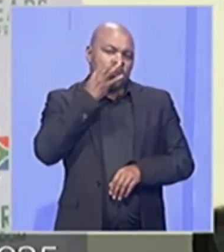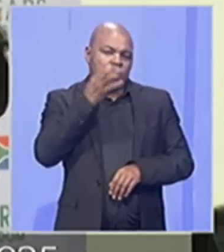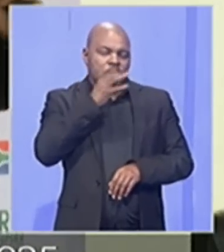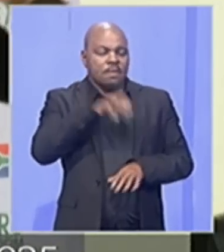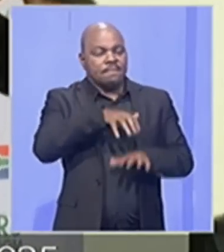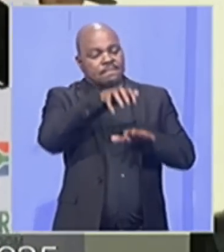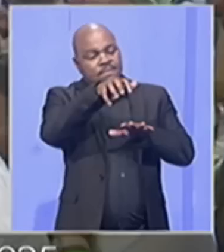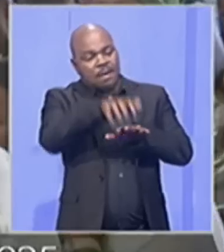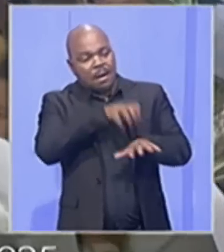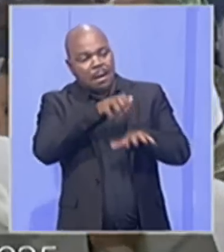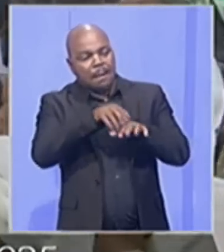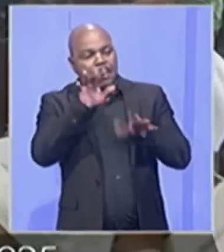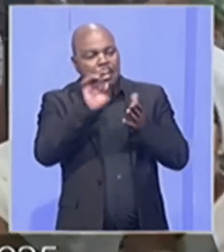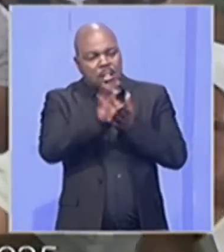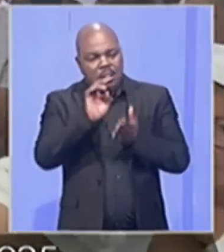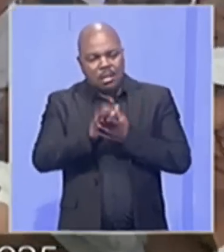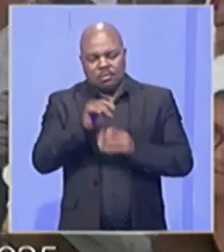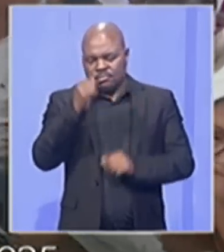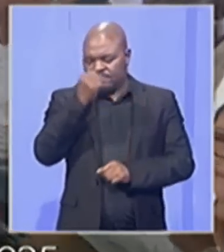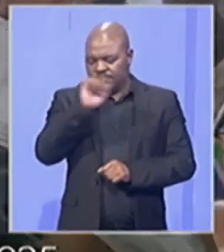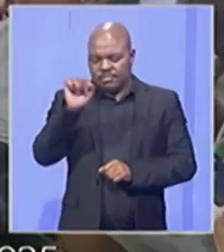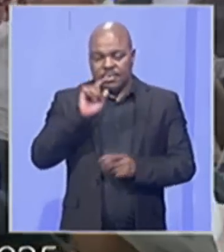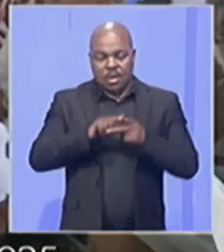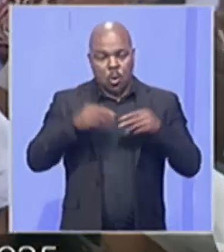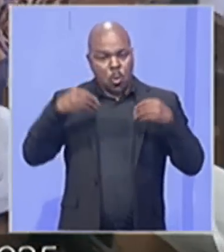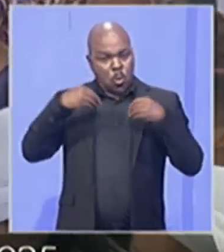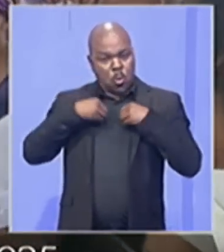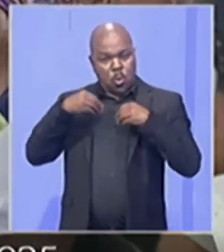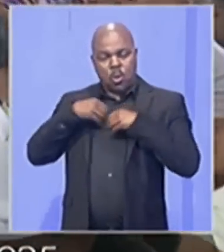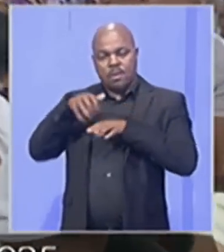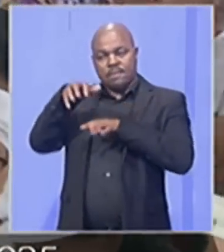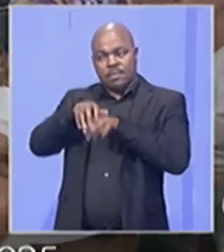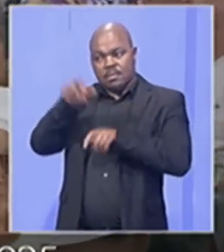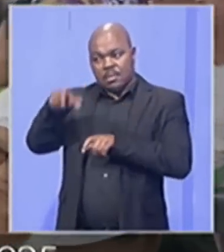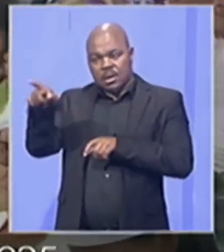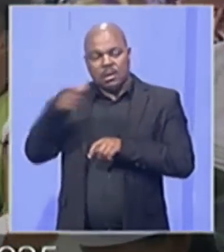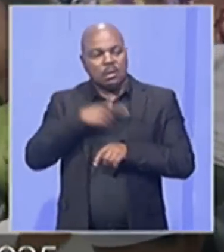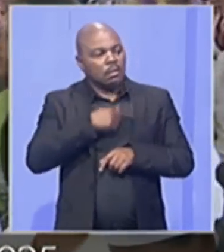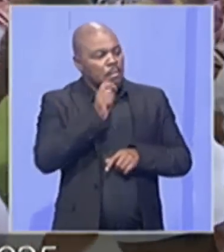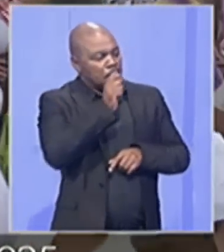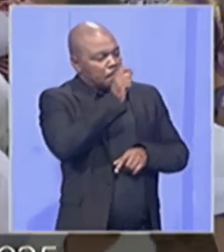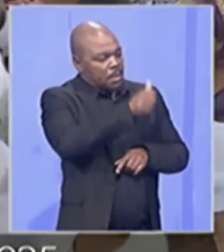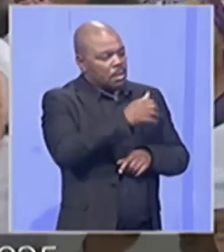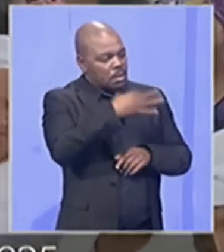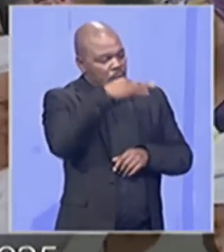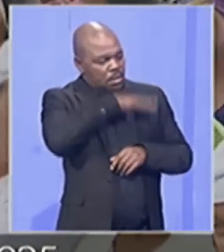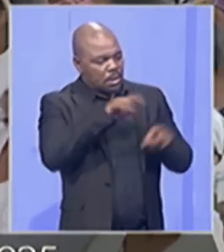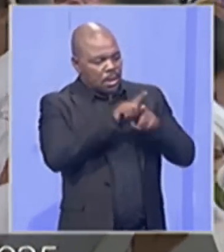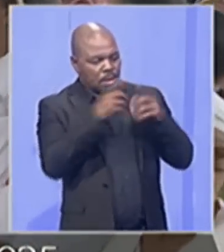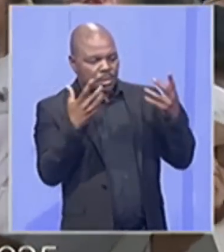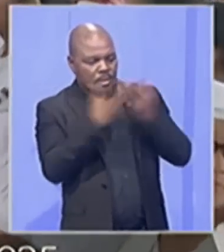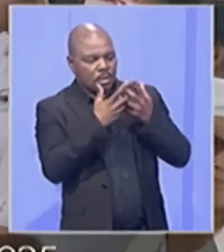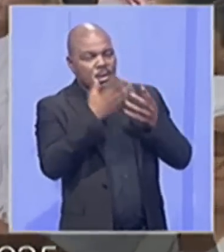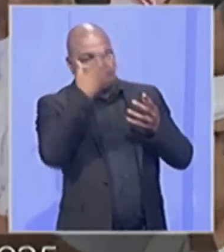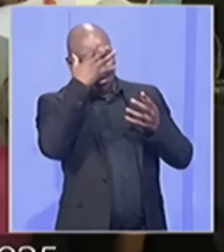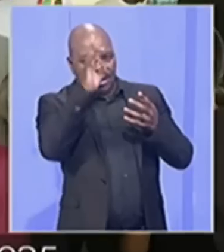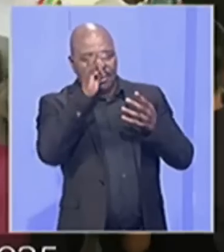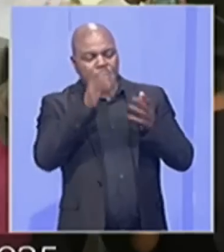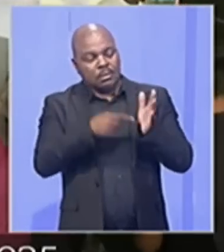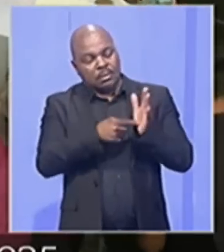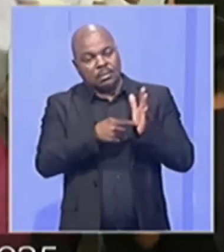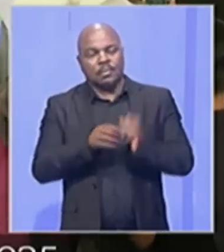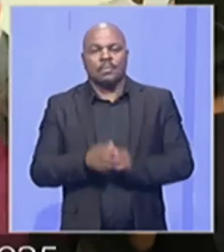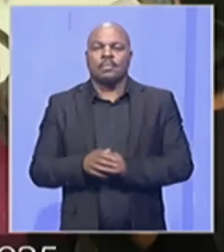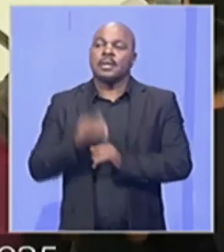dipolasing, mme a bolela ha beng ba dipolasi ba tlameha ho lefa basebetsi sekepele se beilweng ke mmuso. Ditabeng tsa matjhaba teng o boletse ha